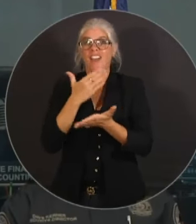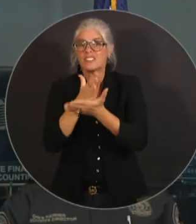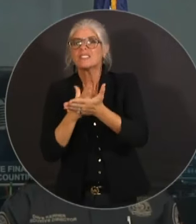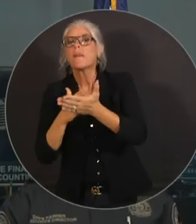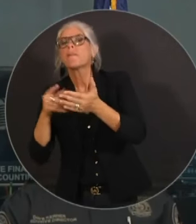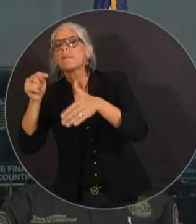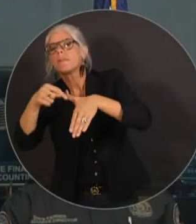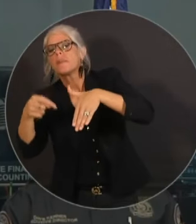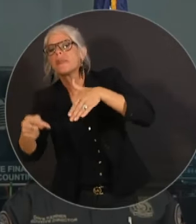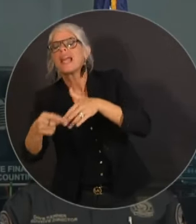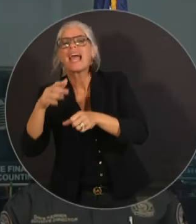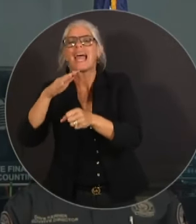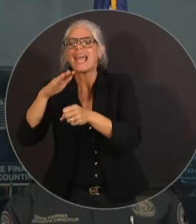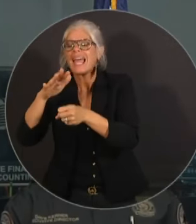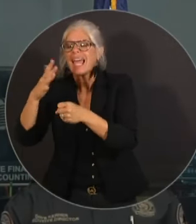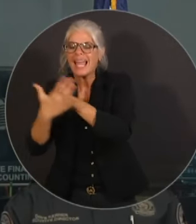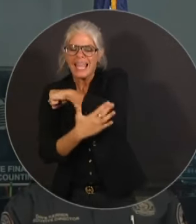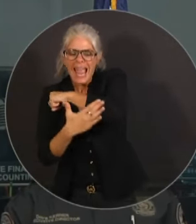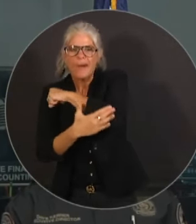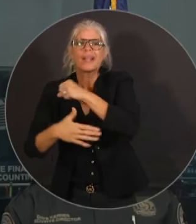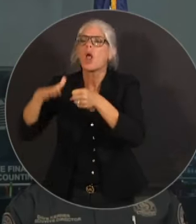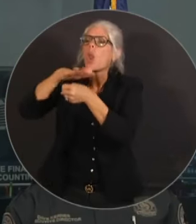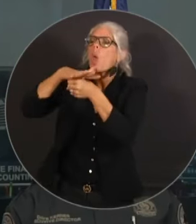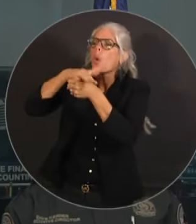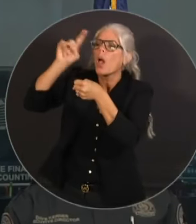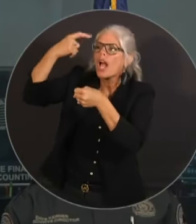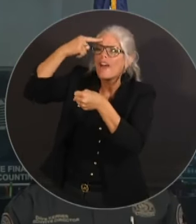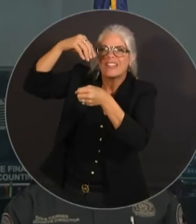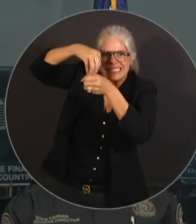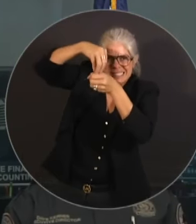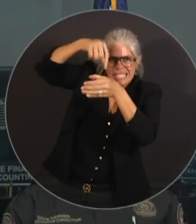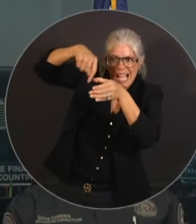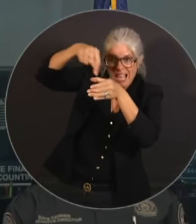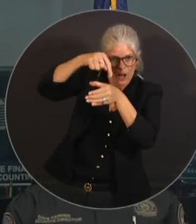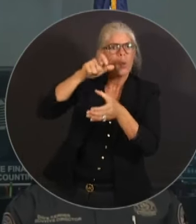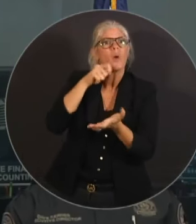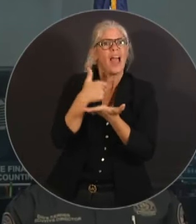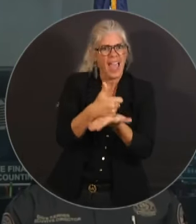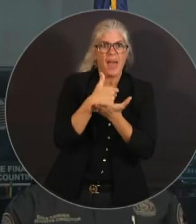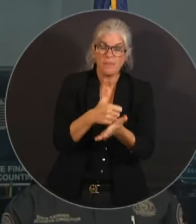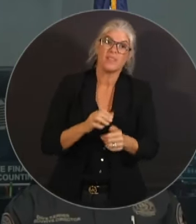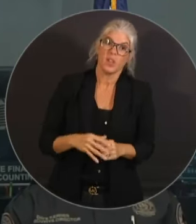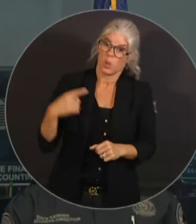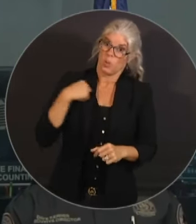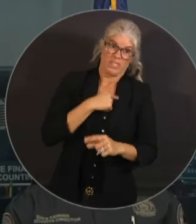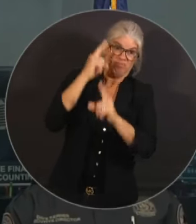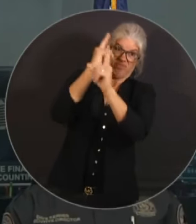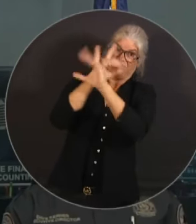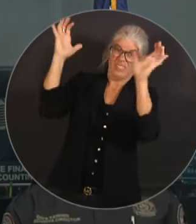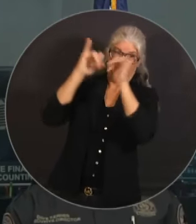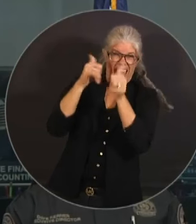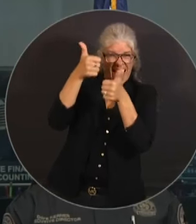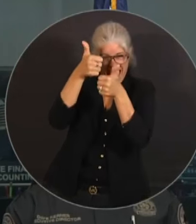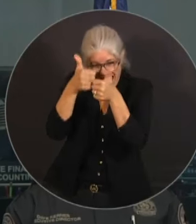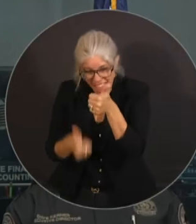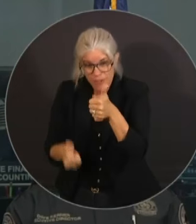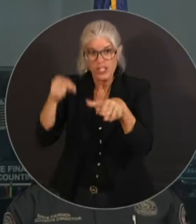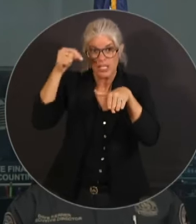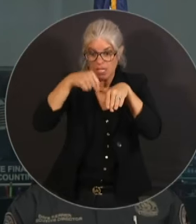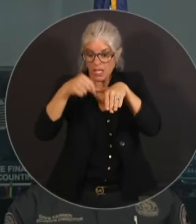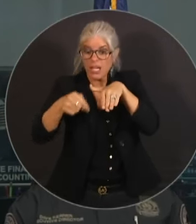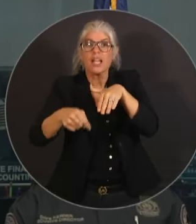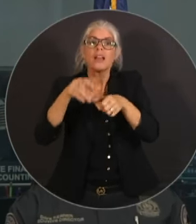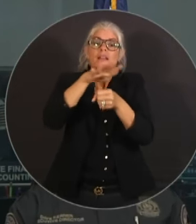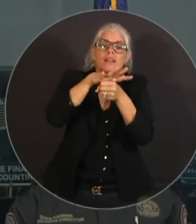efforts. It is still a local responsibility. Our expectation is that every municipality and county continue to pick up